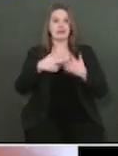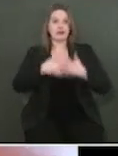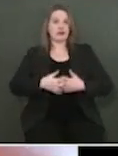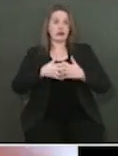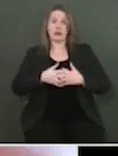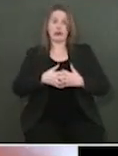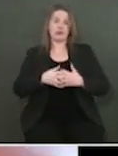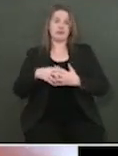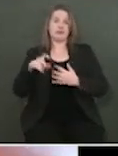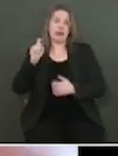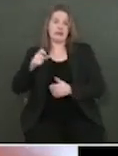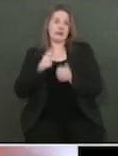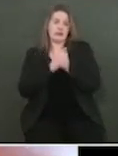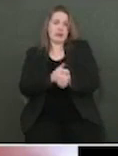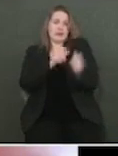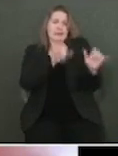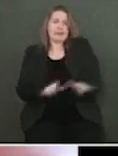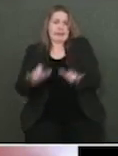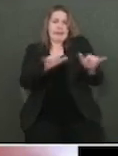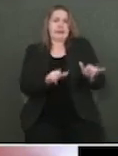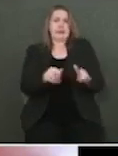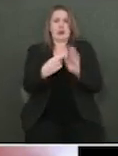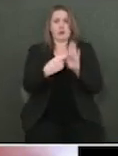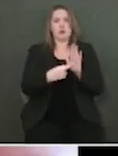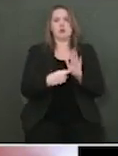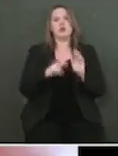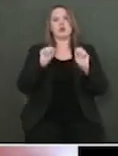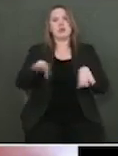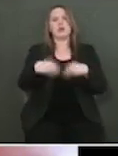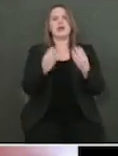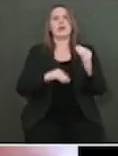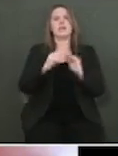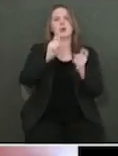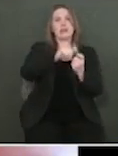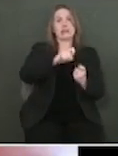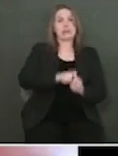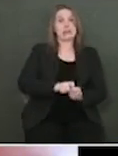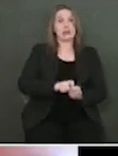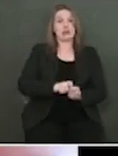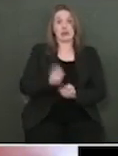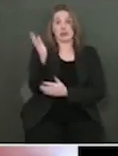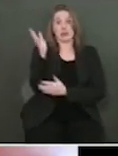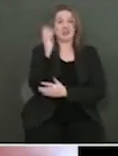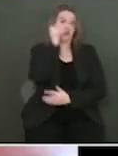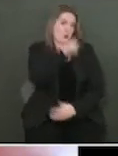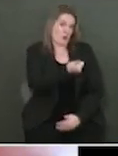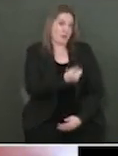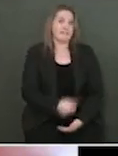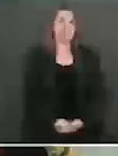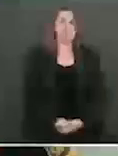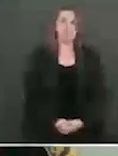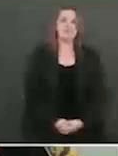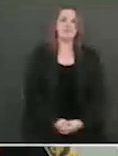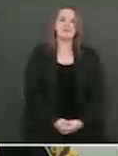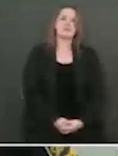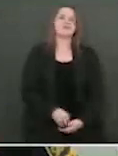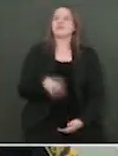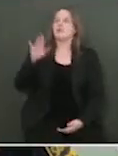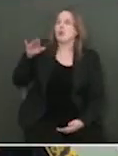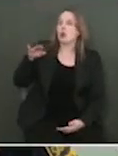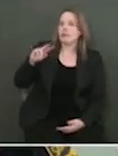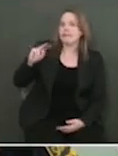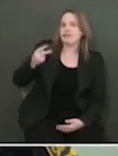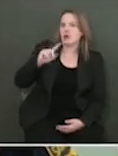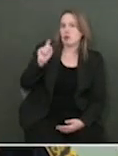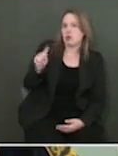talking about. And again, we can give you much more detailed information in our briefing tomorrow as well. Yeah, Rudy, just a quick follow-up.